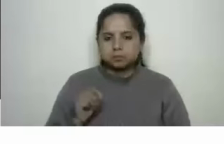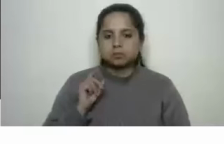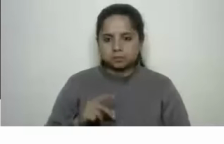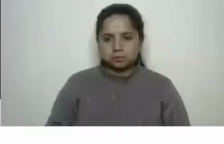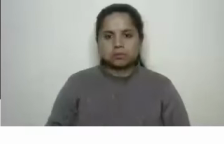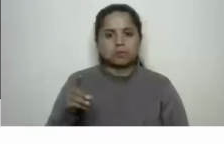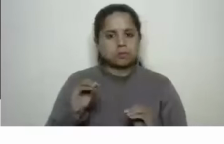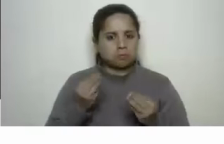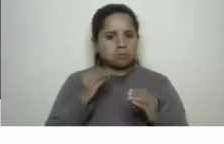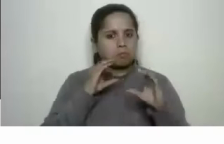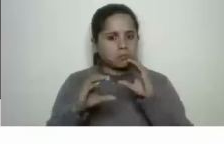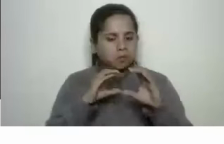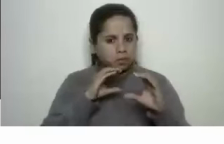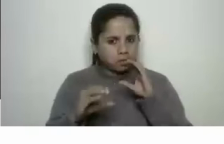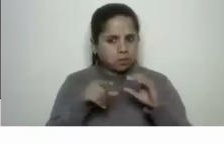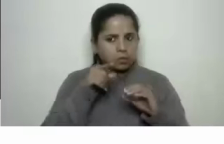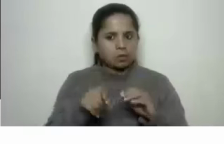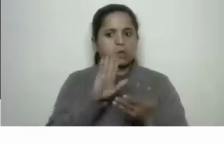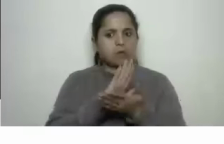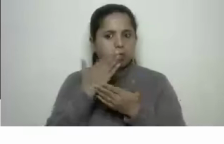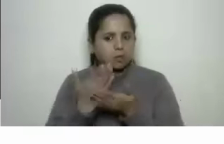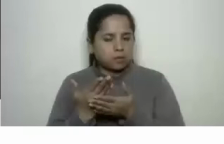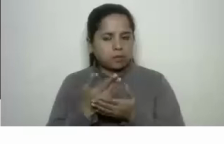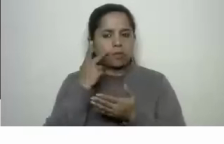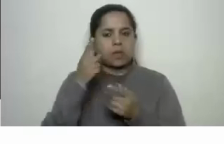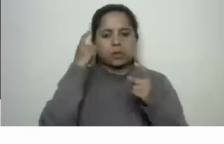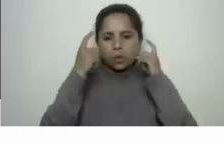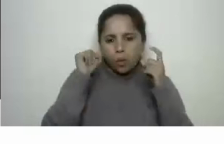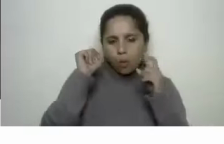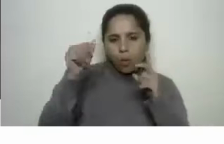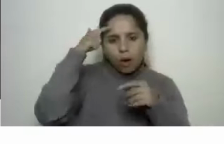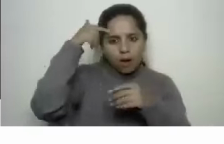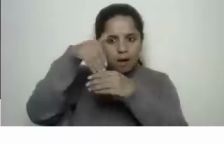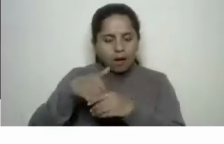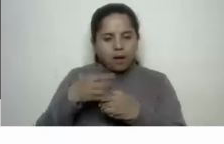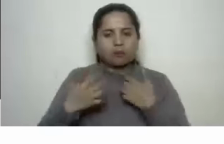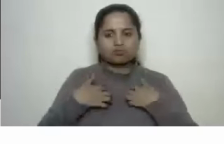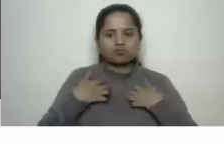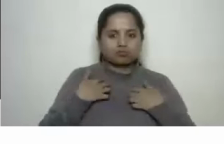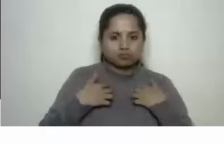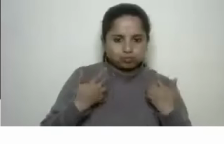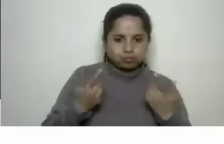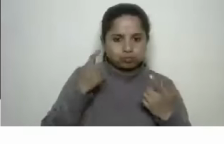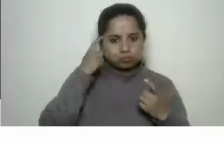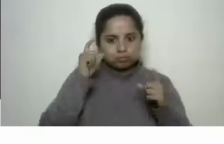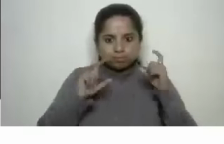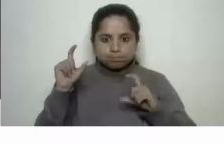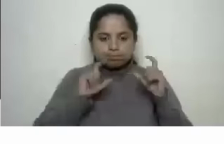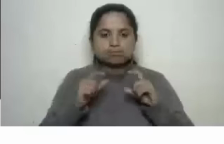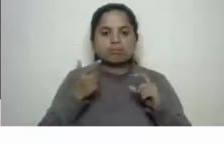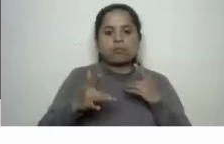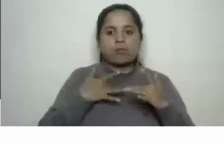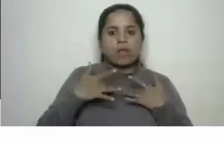Better communication in interpretation of thoughts, create interest, conscious raising, feeling